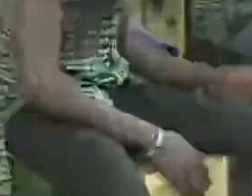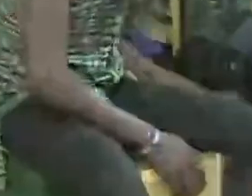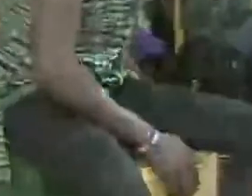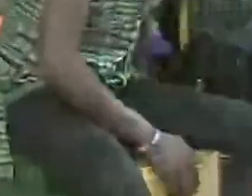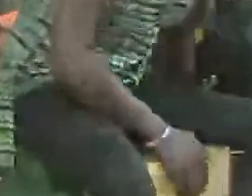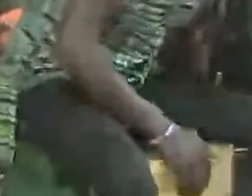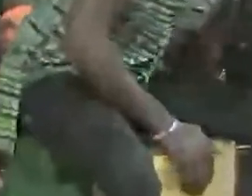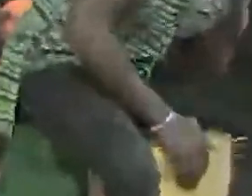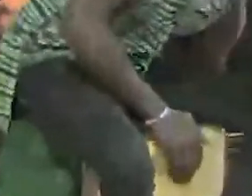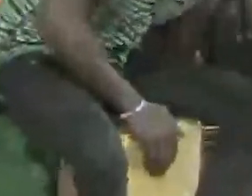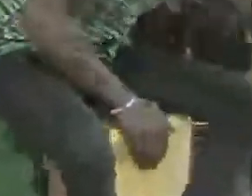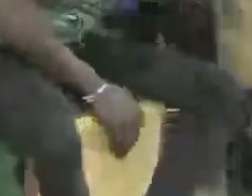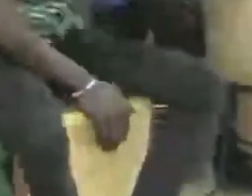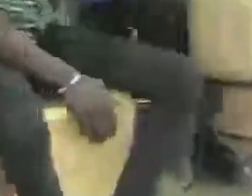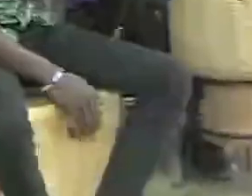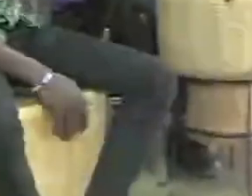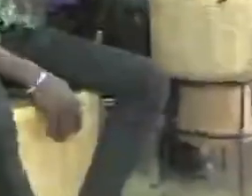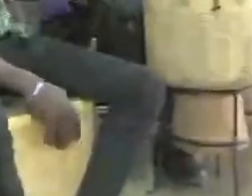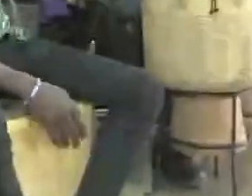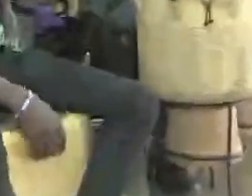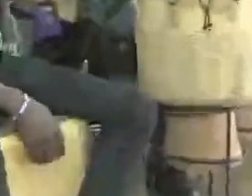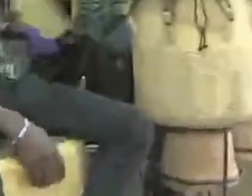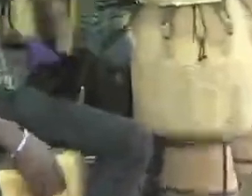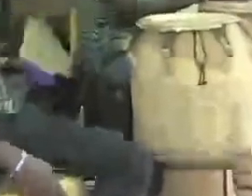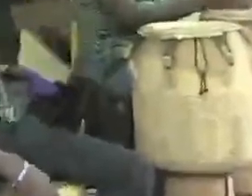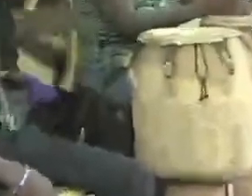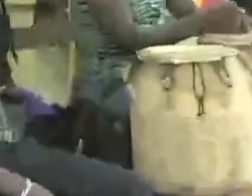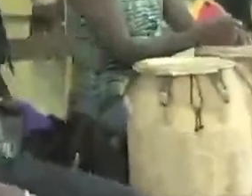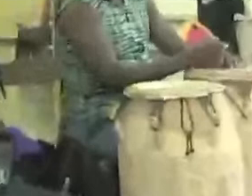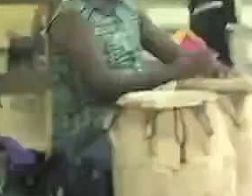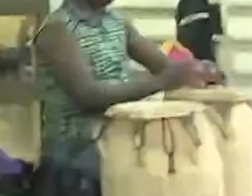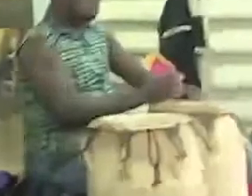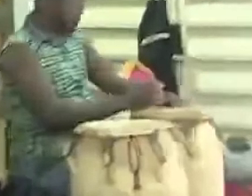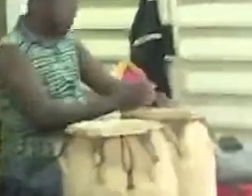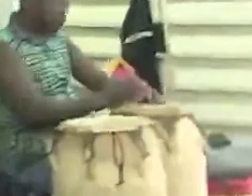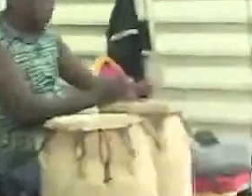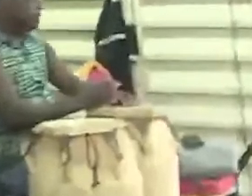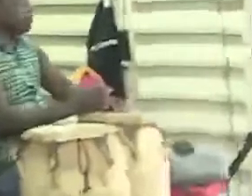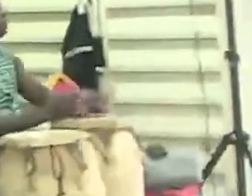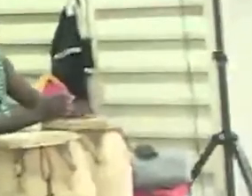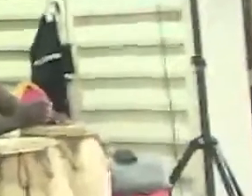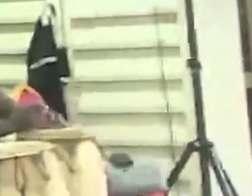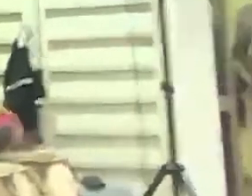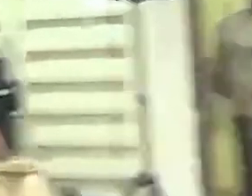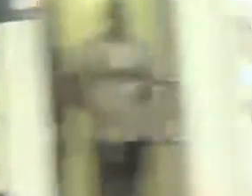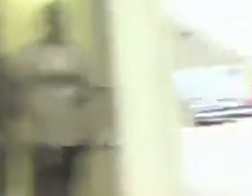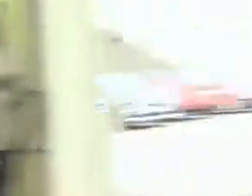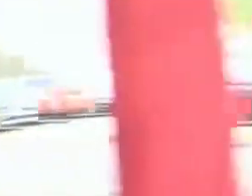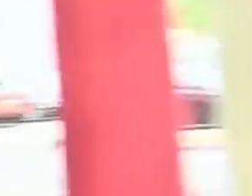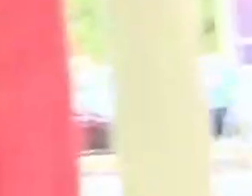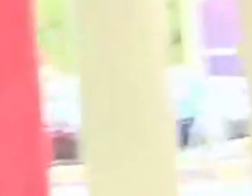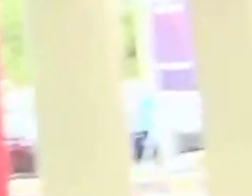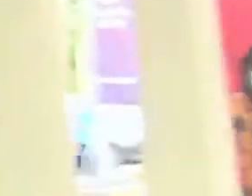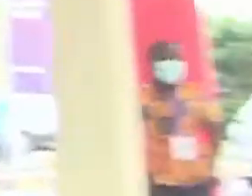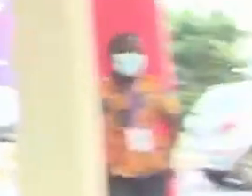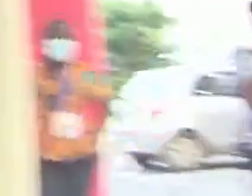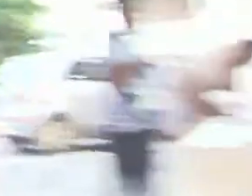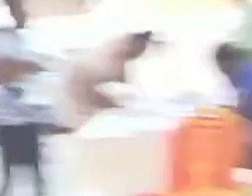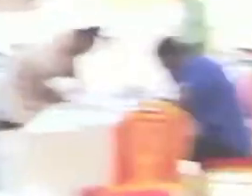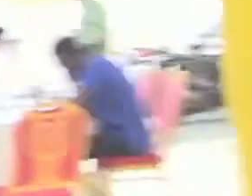Aye, uni penyo, suru ni pa. Aye, uni penye kra.